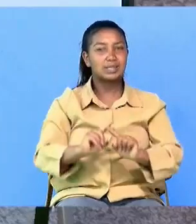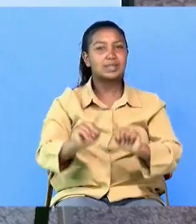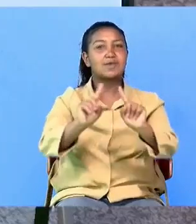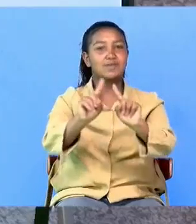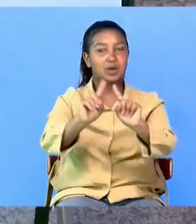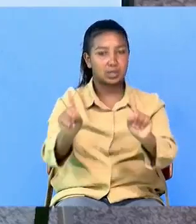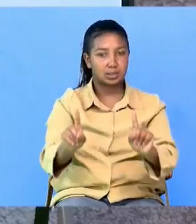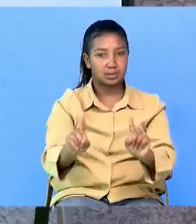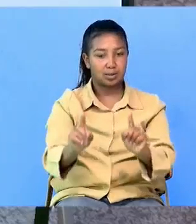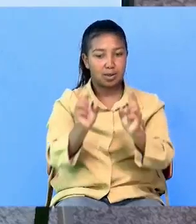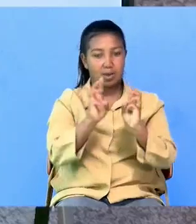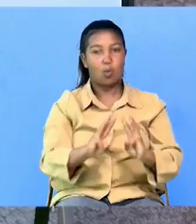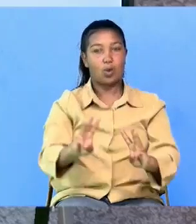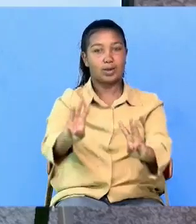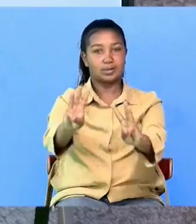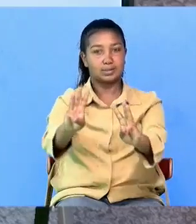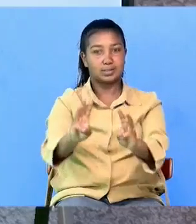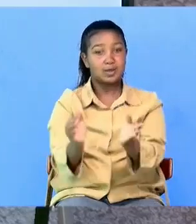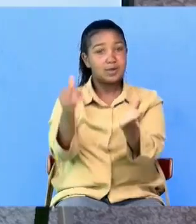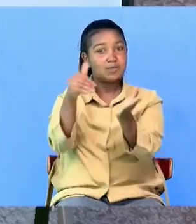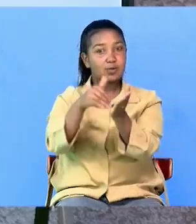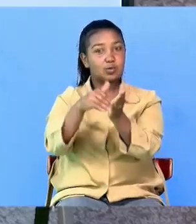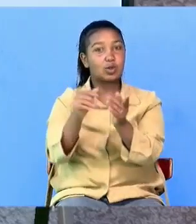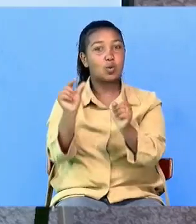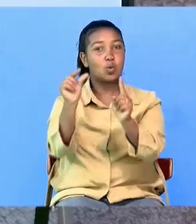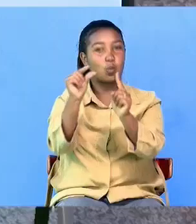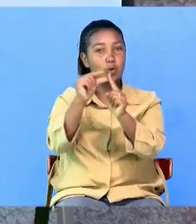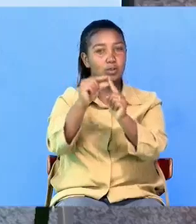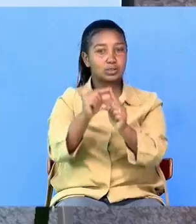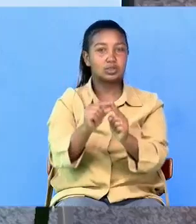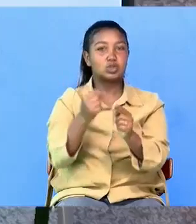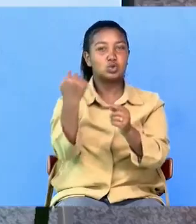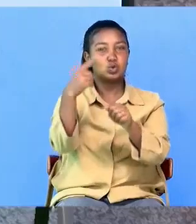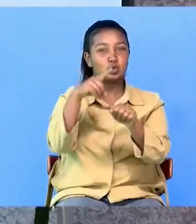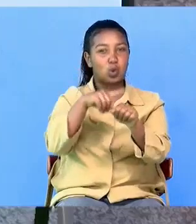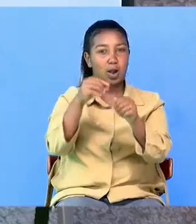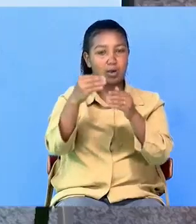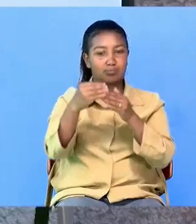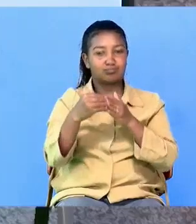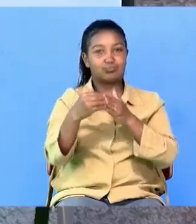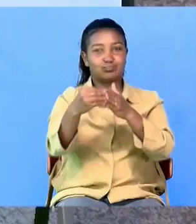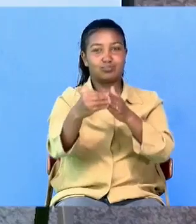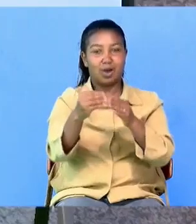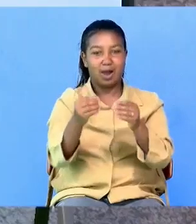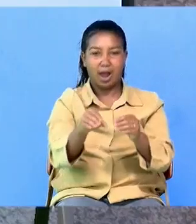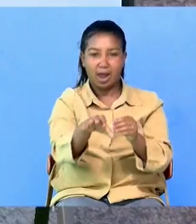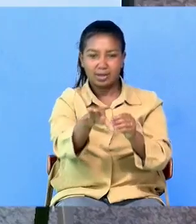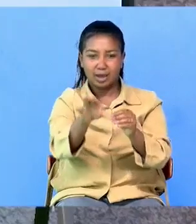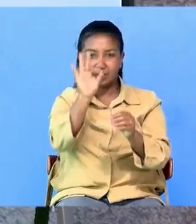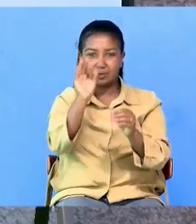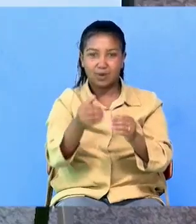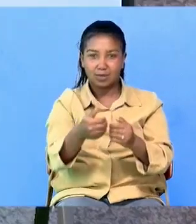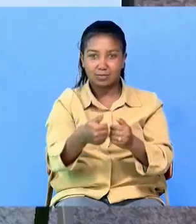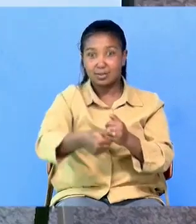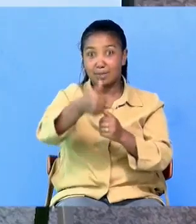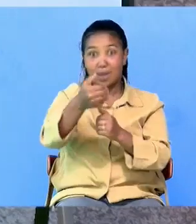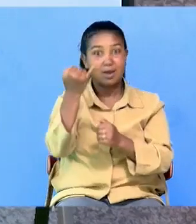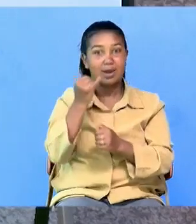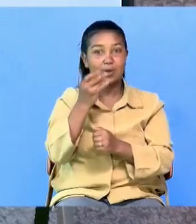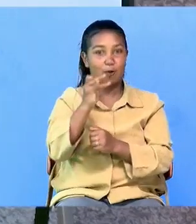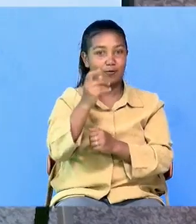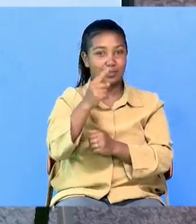different ways. Those frequently words usually leads you to identify the main idea of